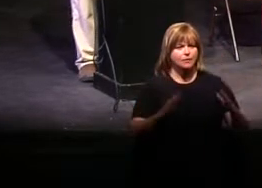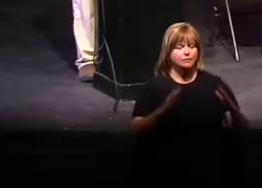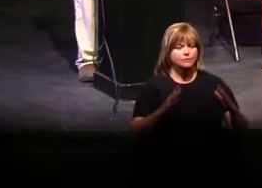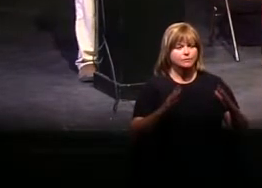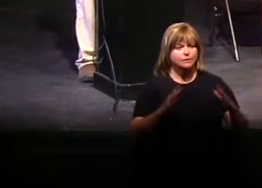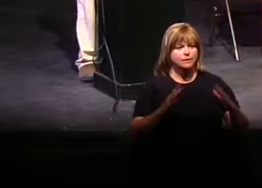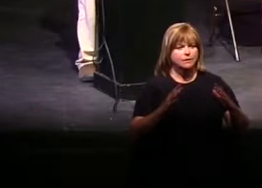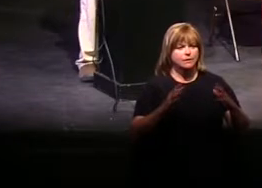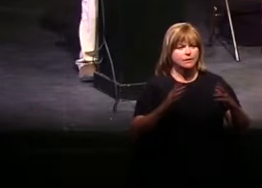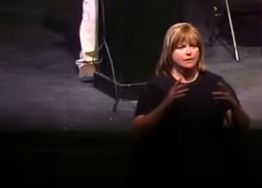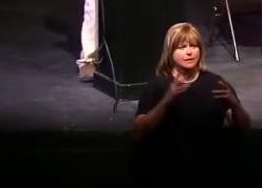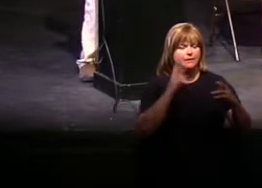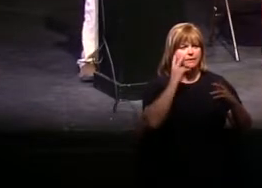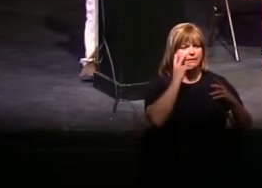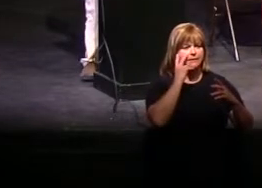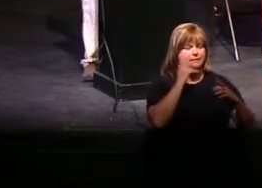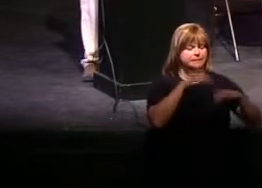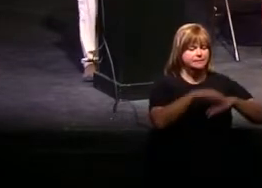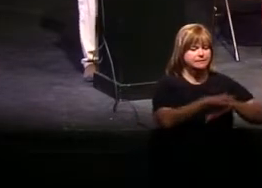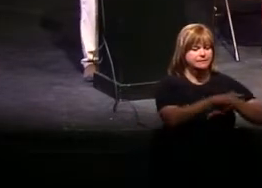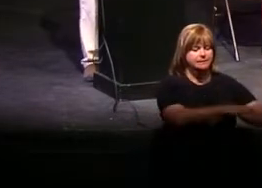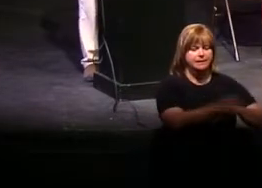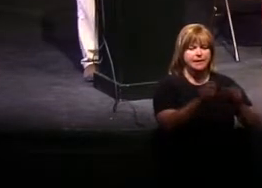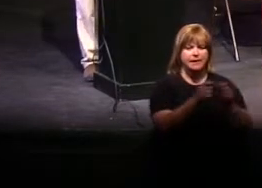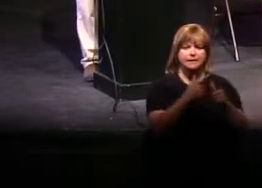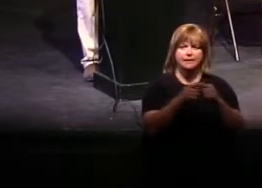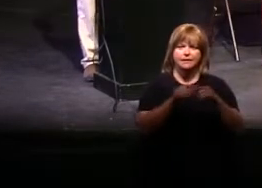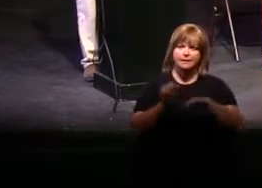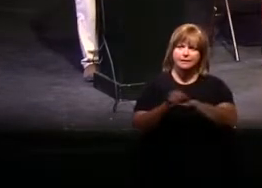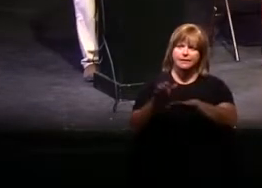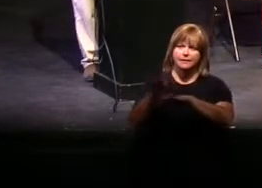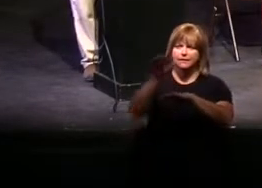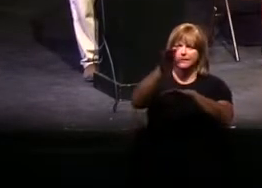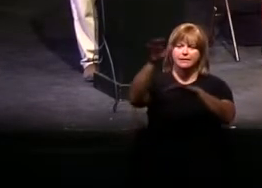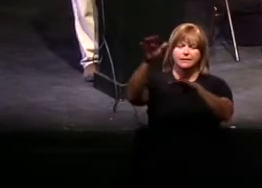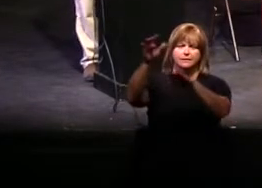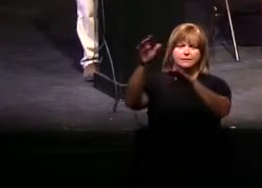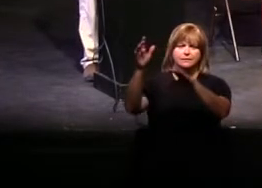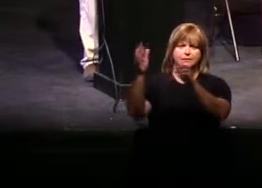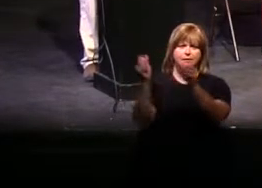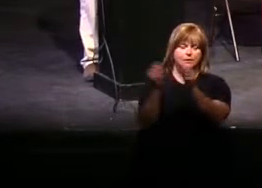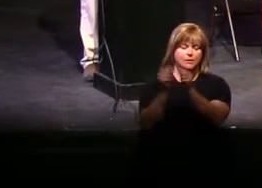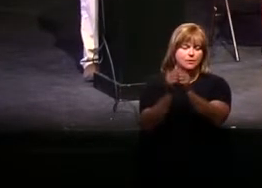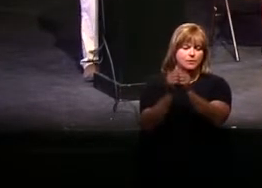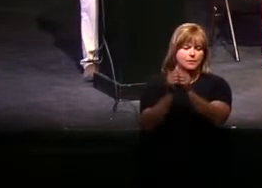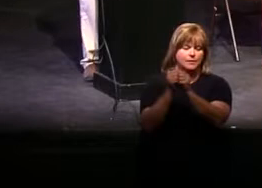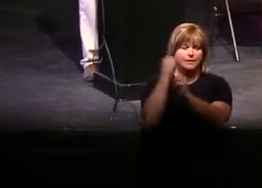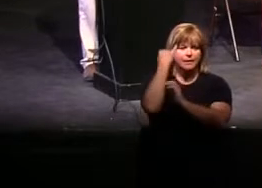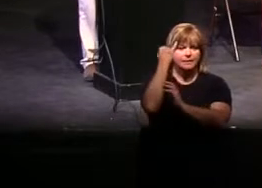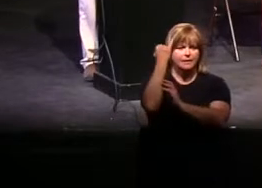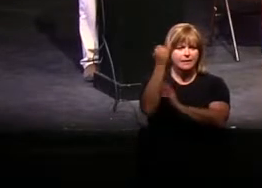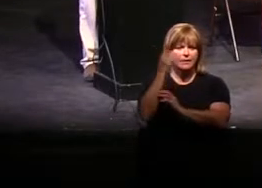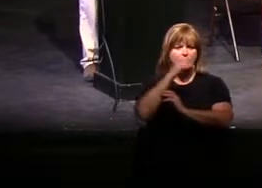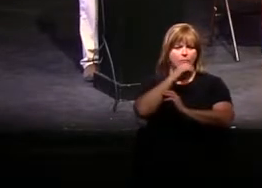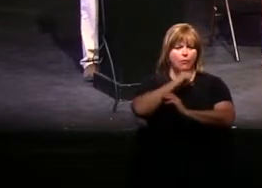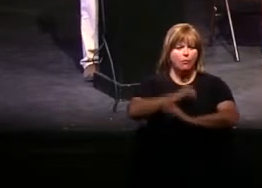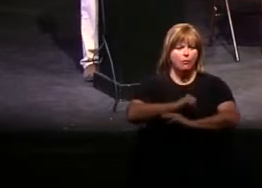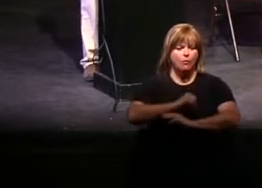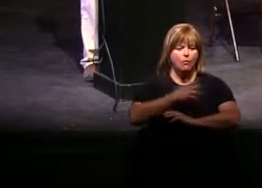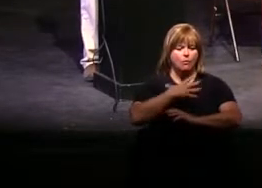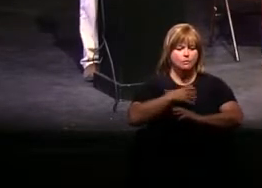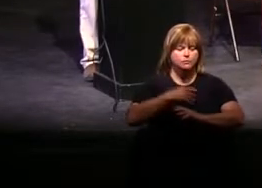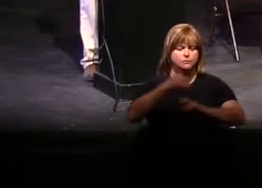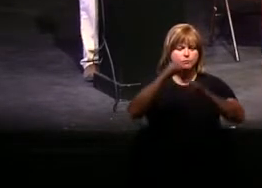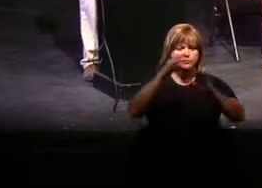March and the swells of the crop hills bedizened with sedias of old snow.